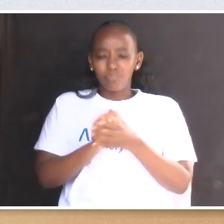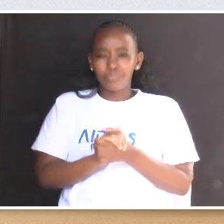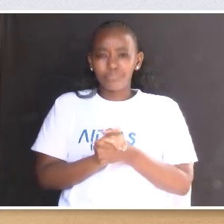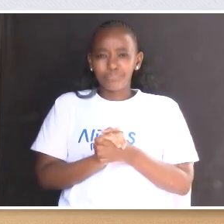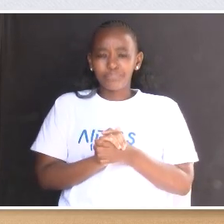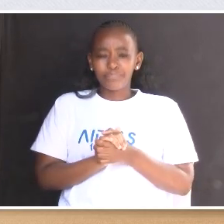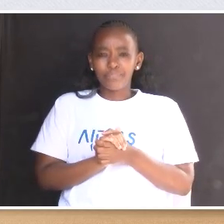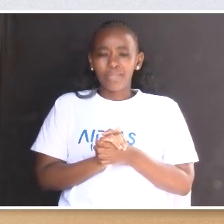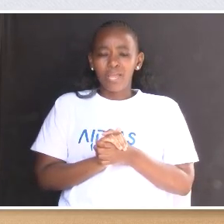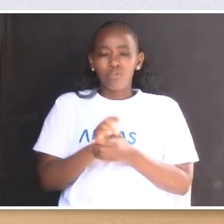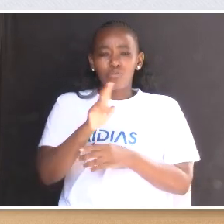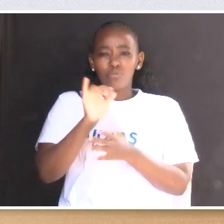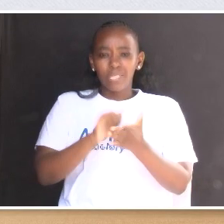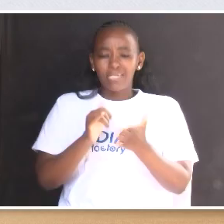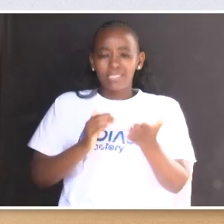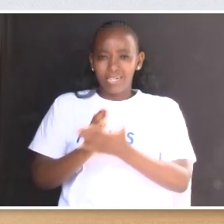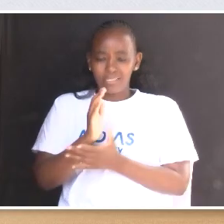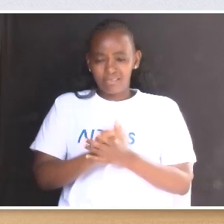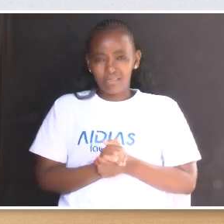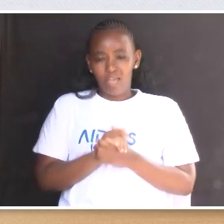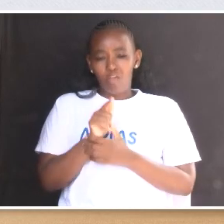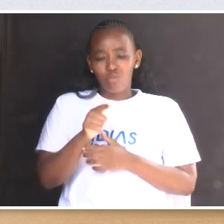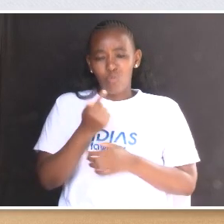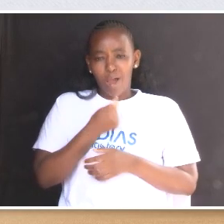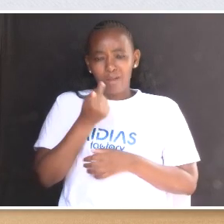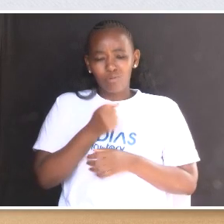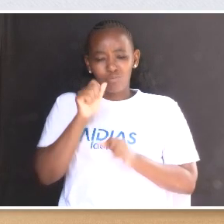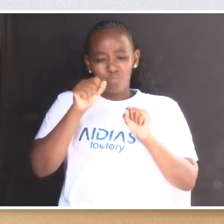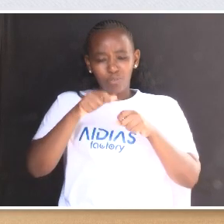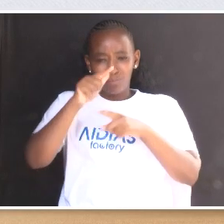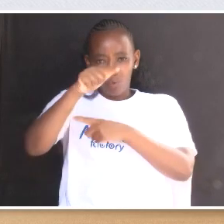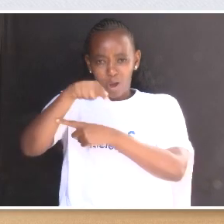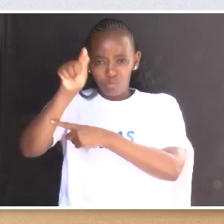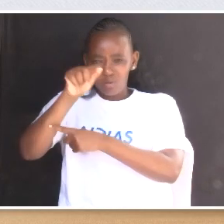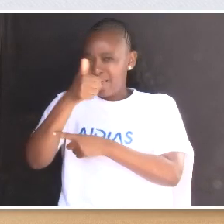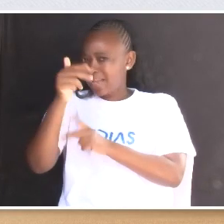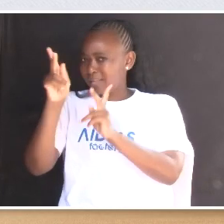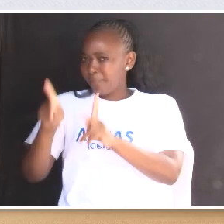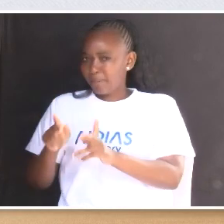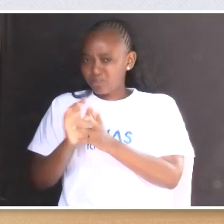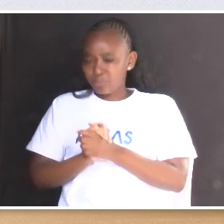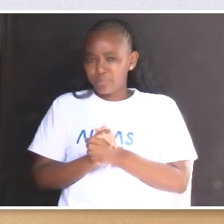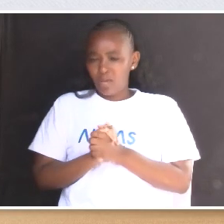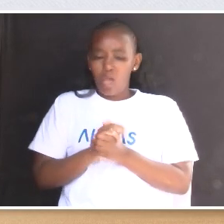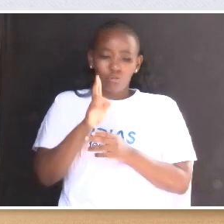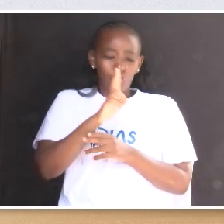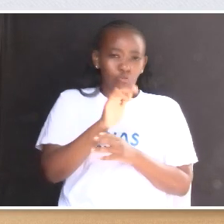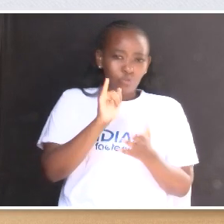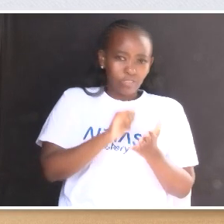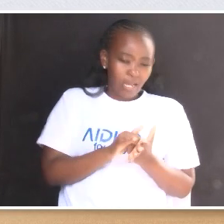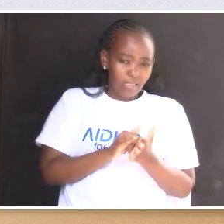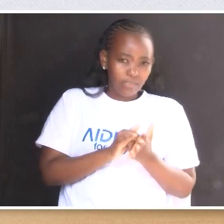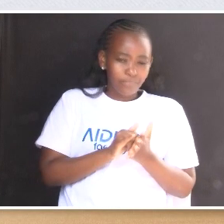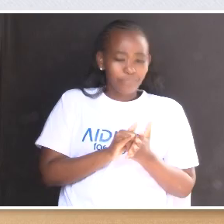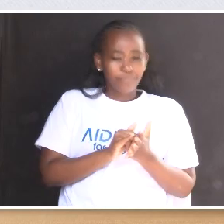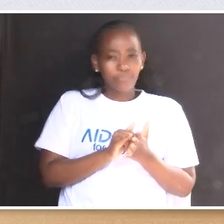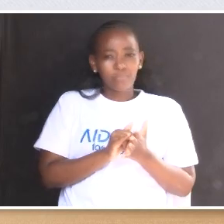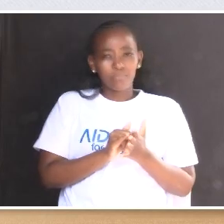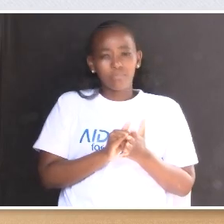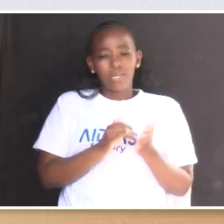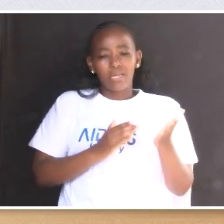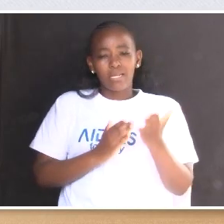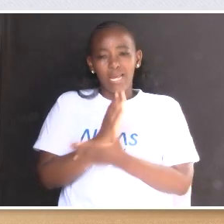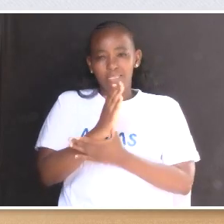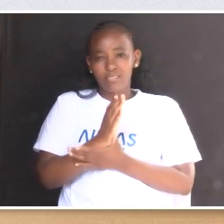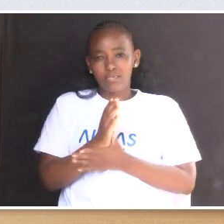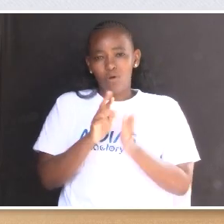hizo rights ama ni wewe utaweza authorize mtu mwingine kutumia to exercise those rights on